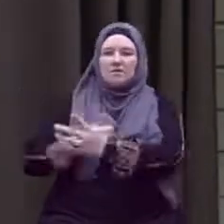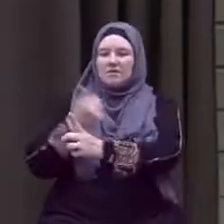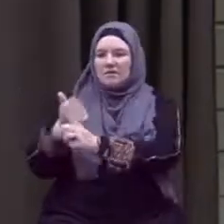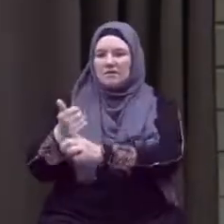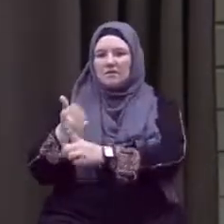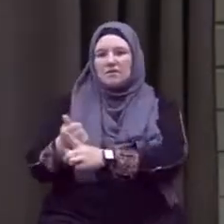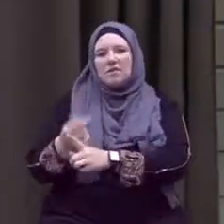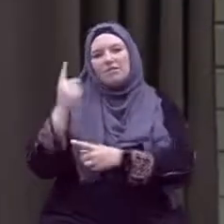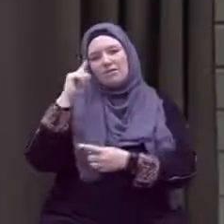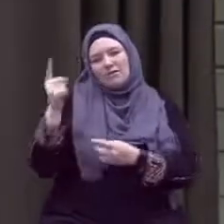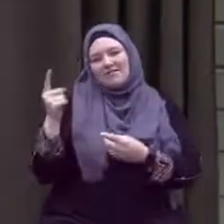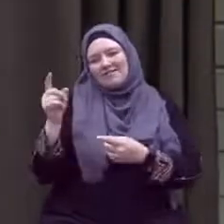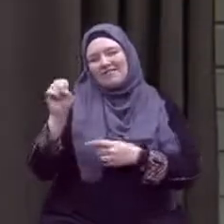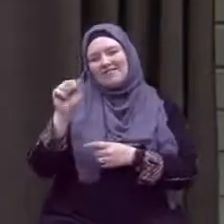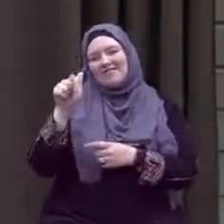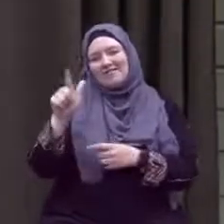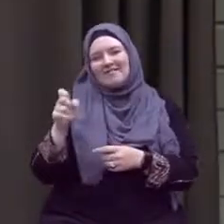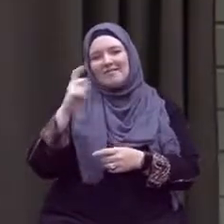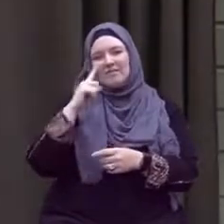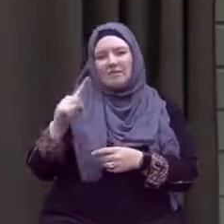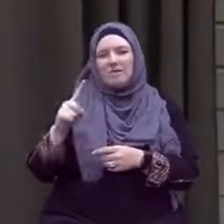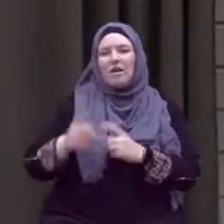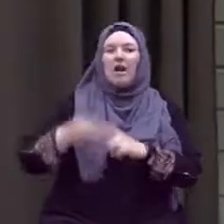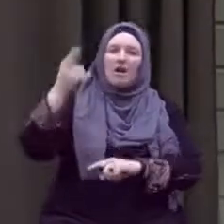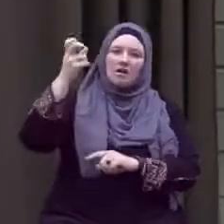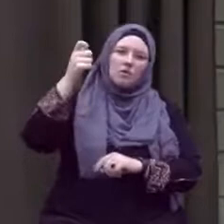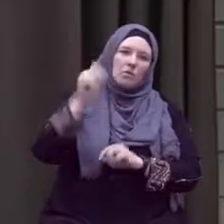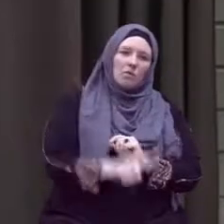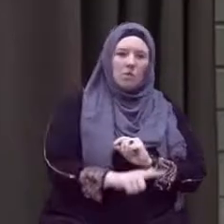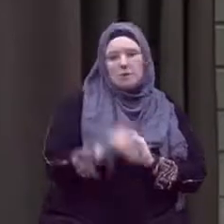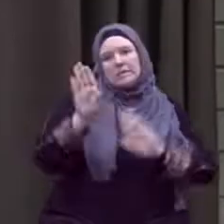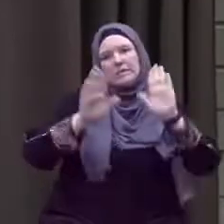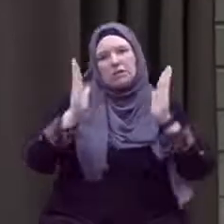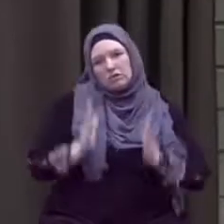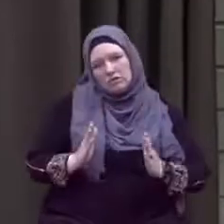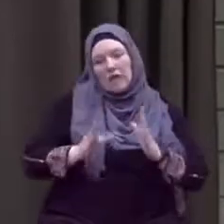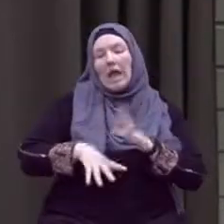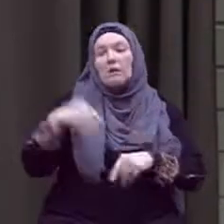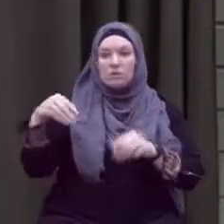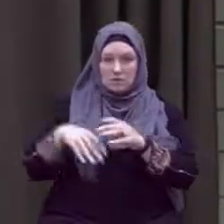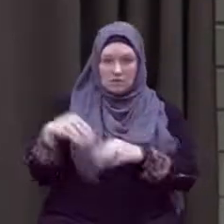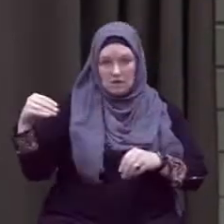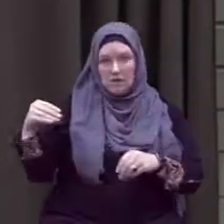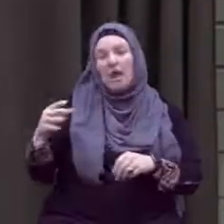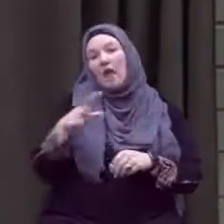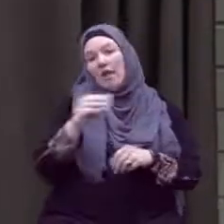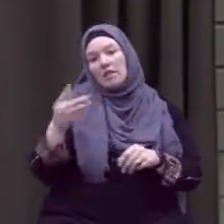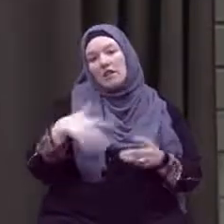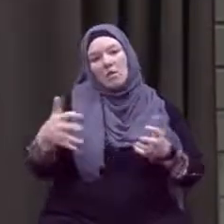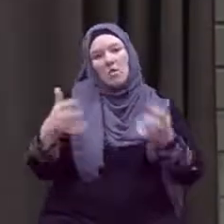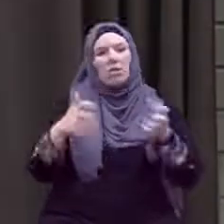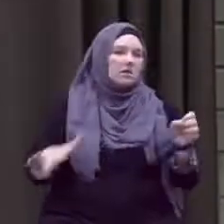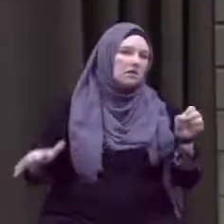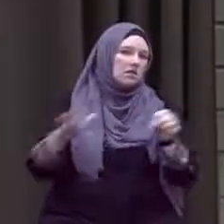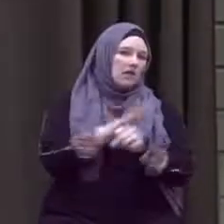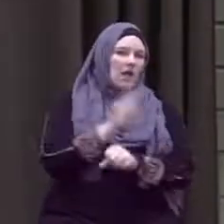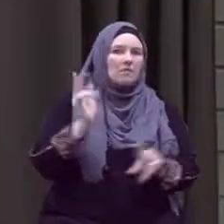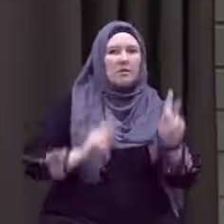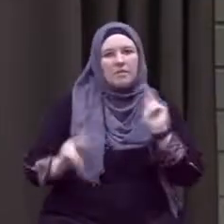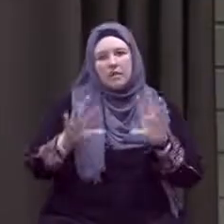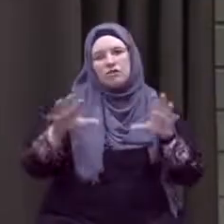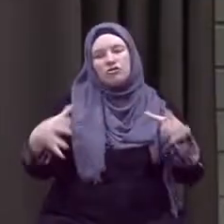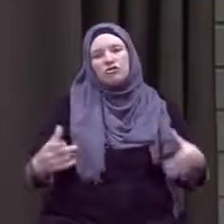out for sale for the highest or lowest bidders outside, and they want the entire